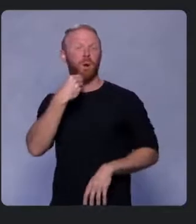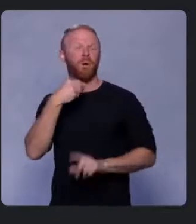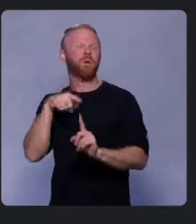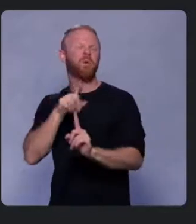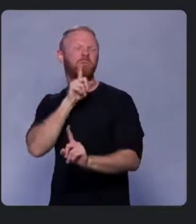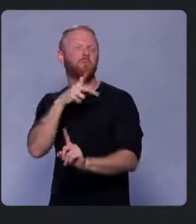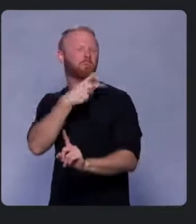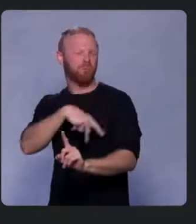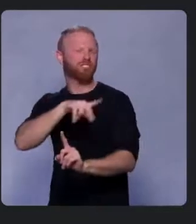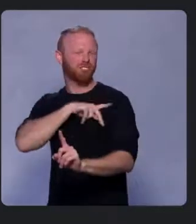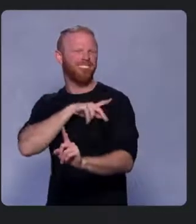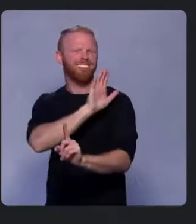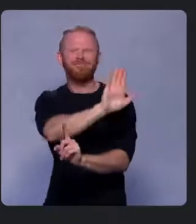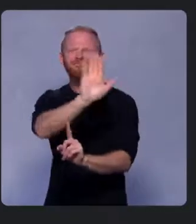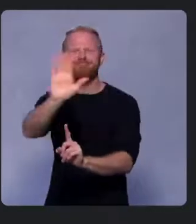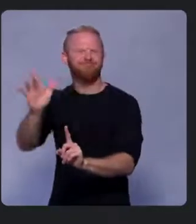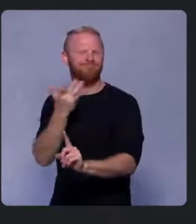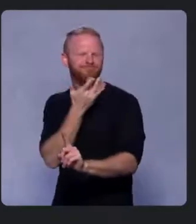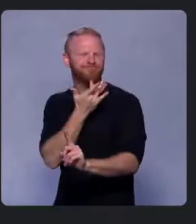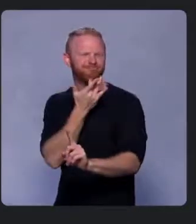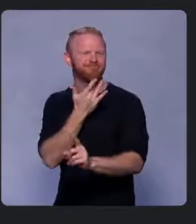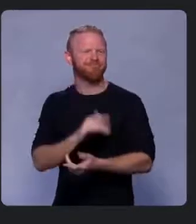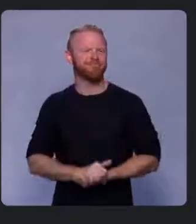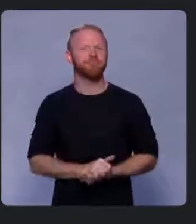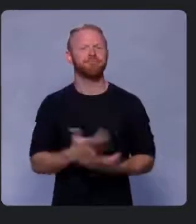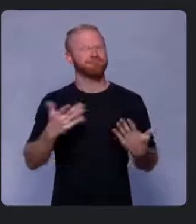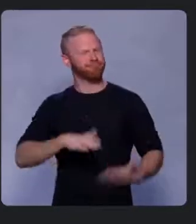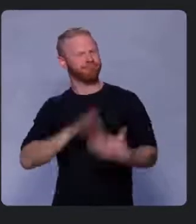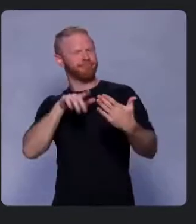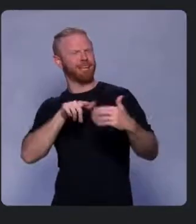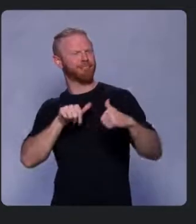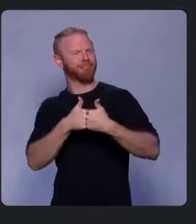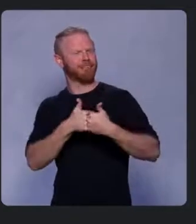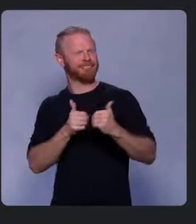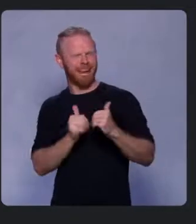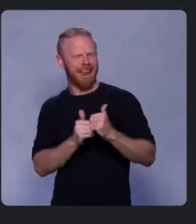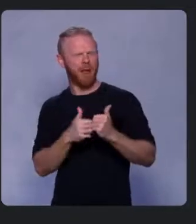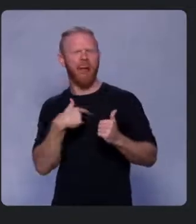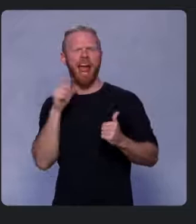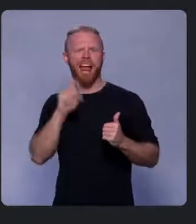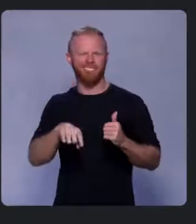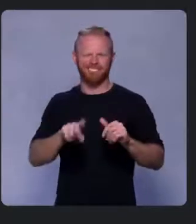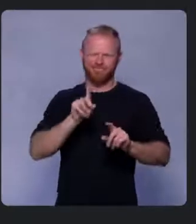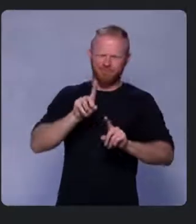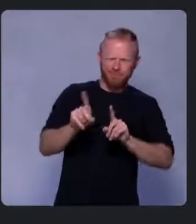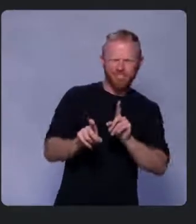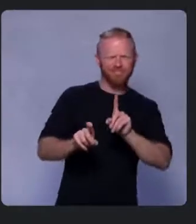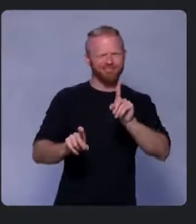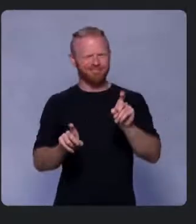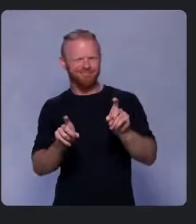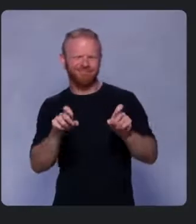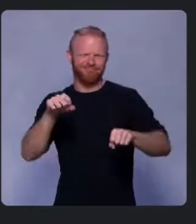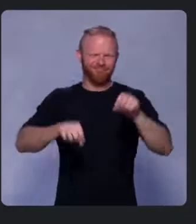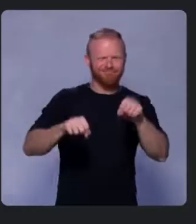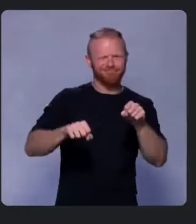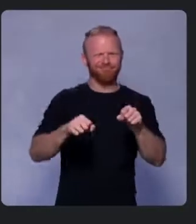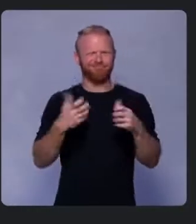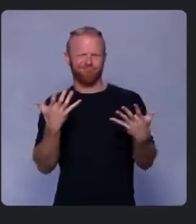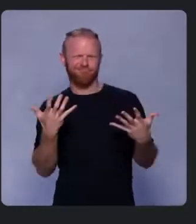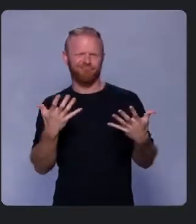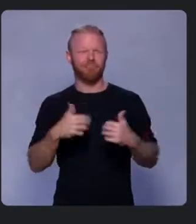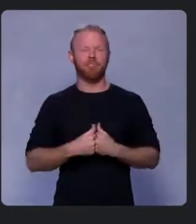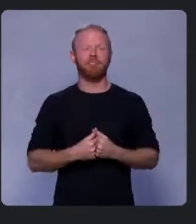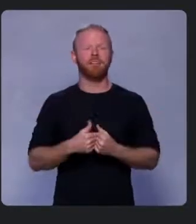personal. To face this challenge, we had to question everything. Instead of